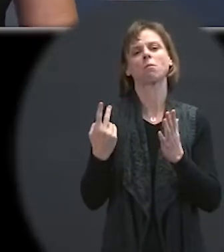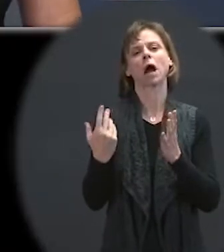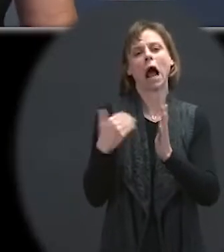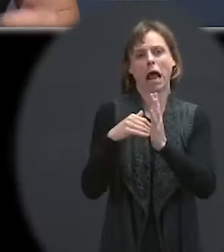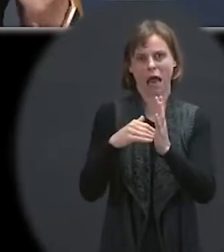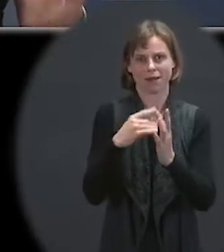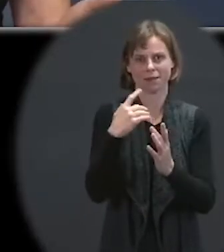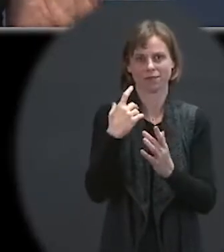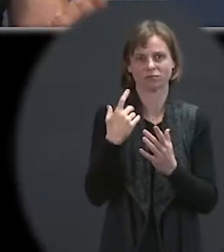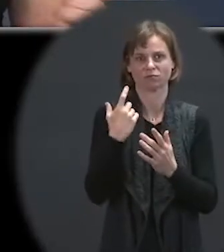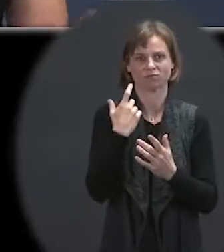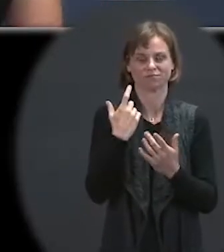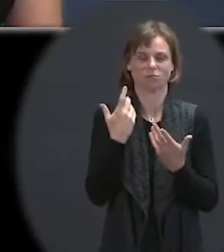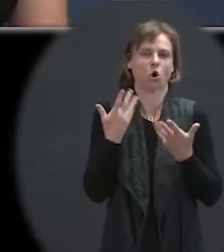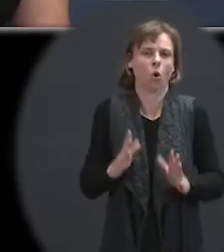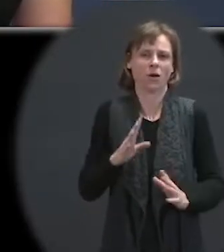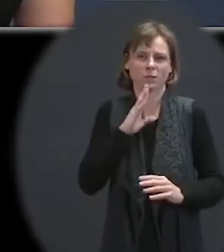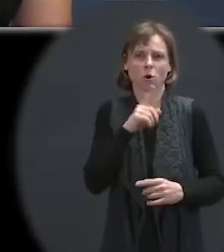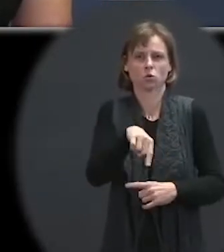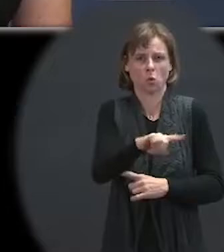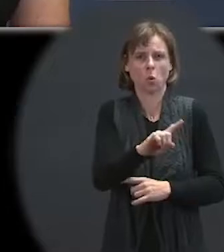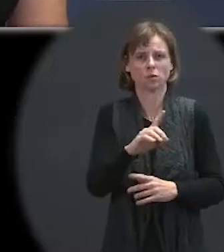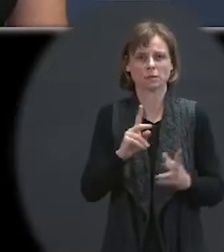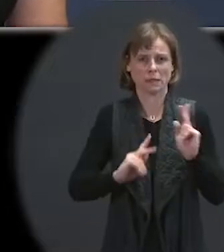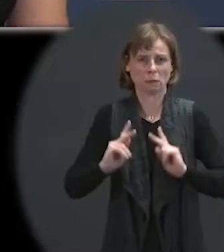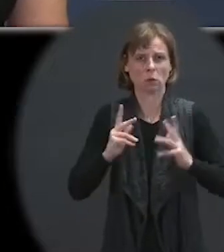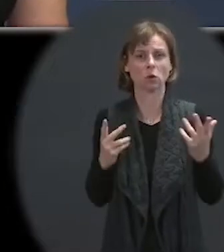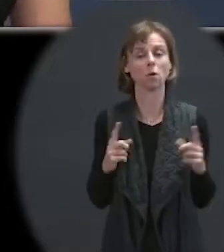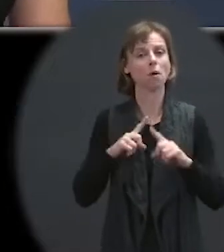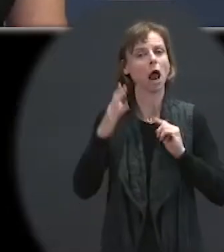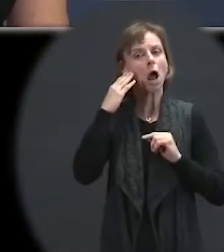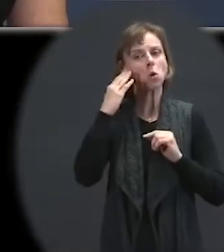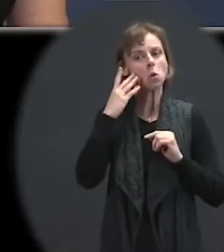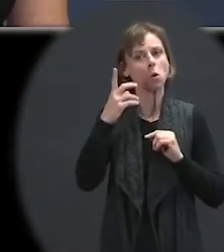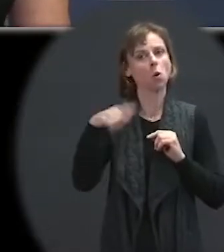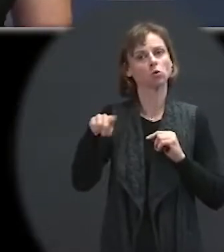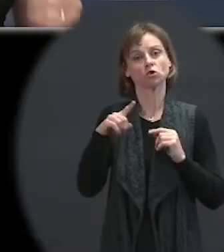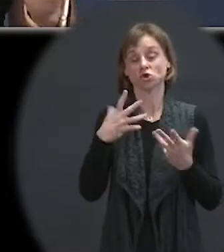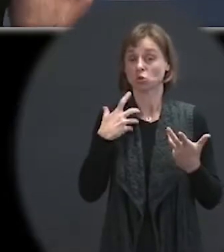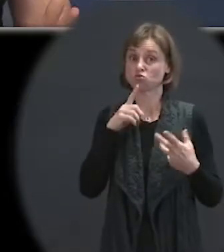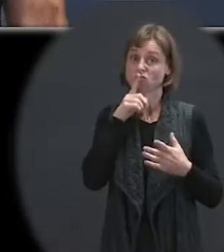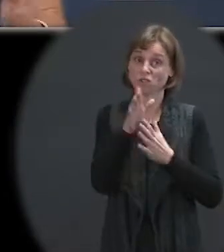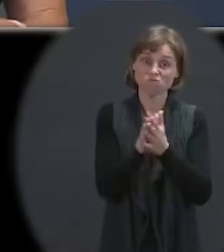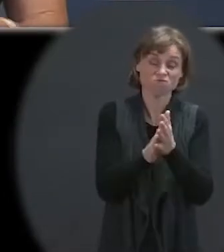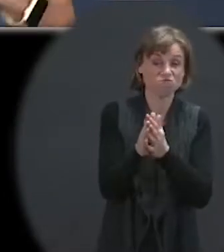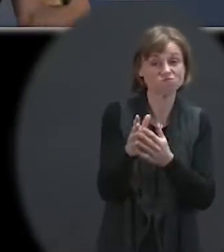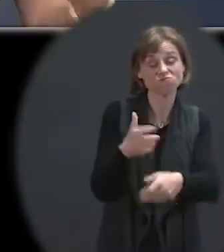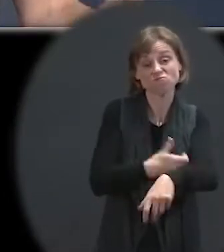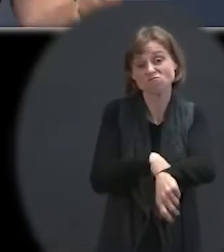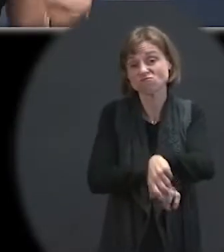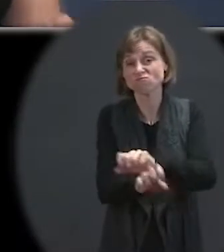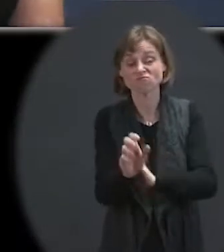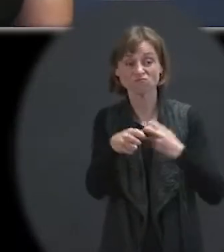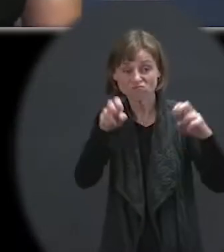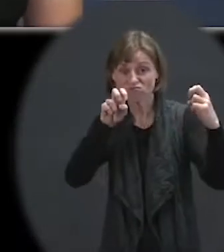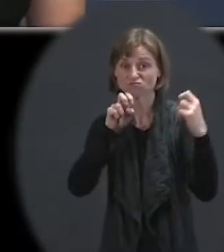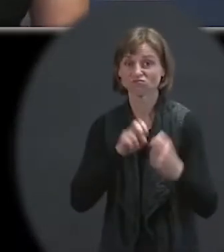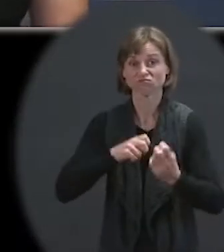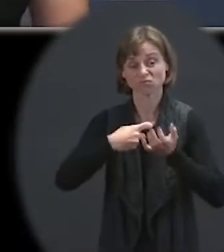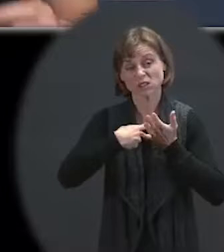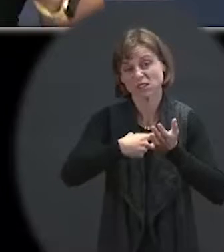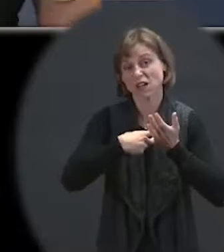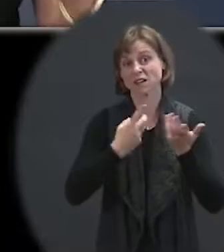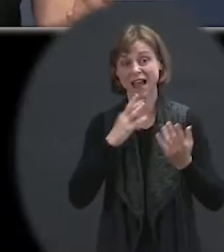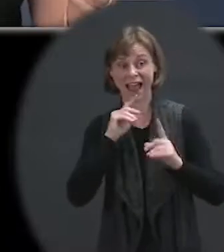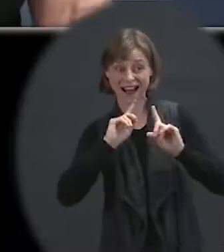but as I noted yesterday, she's committed to rolling up her sleeves, having those conversations, answering questions as they come